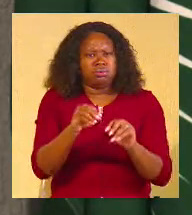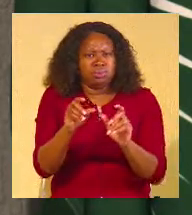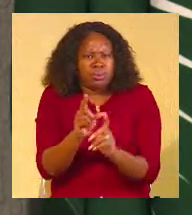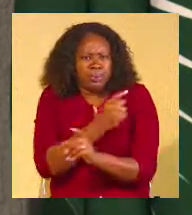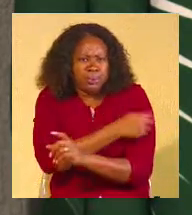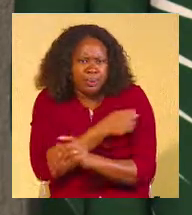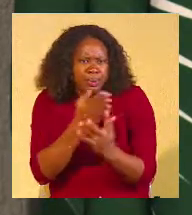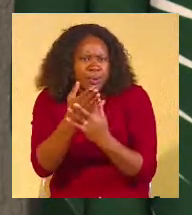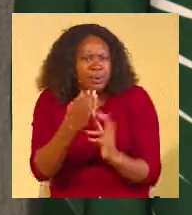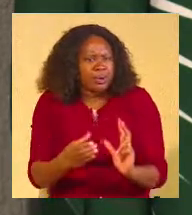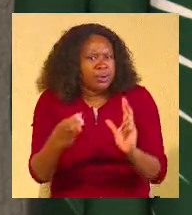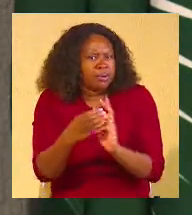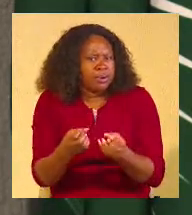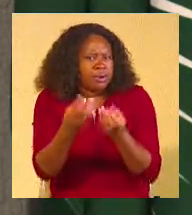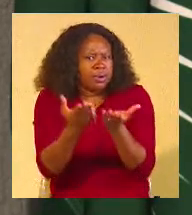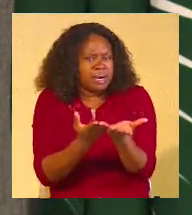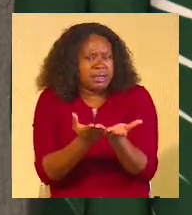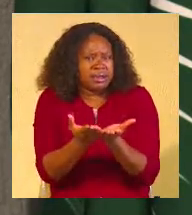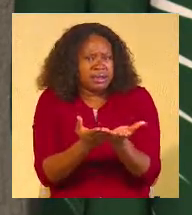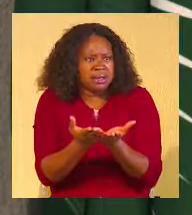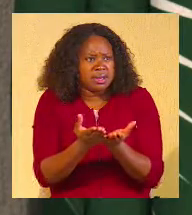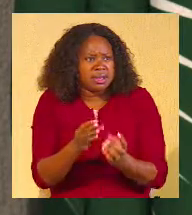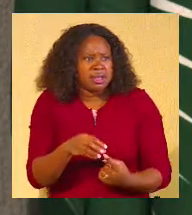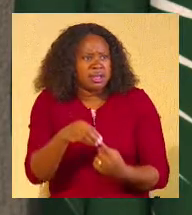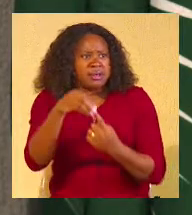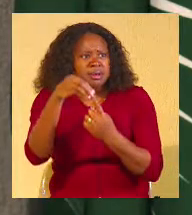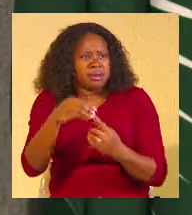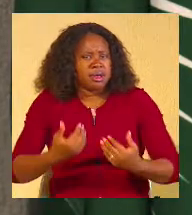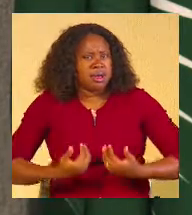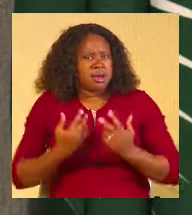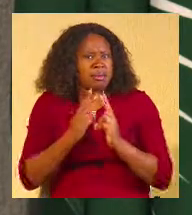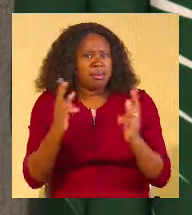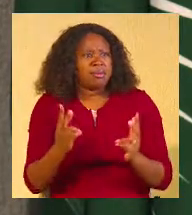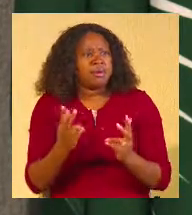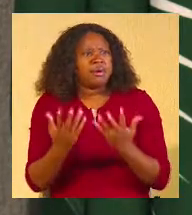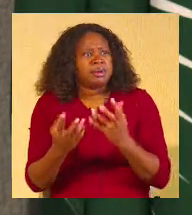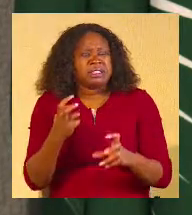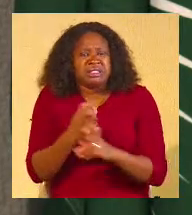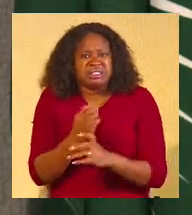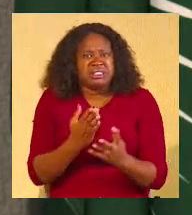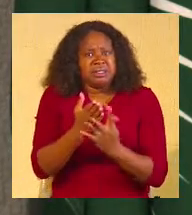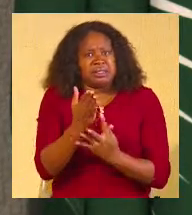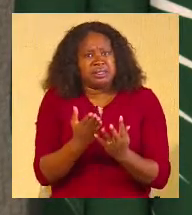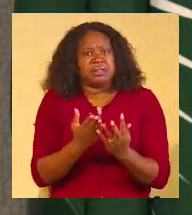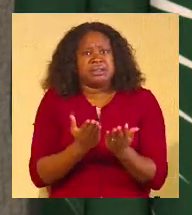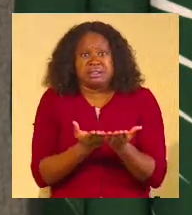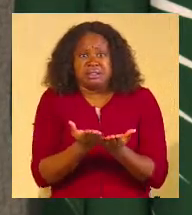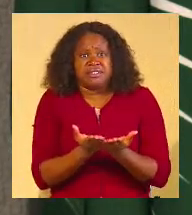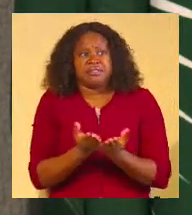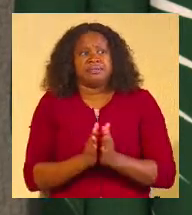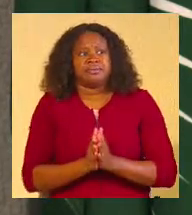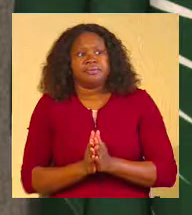the communities and provide services as well, particularly for those young people that might have difficulties accessing directly the